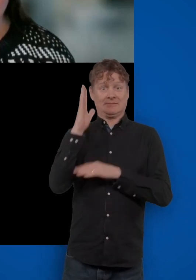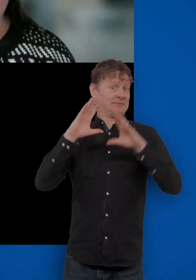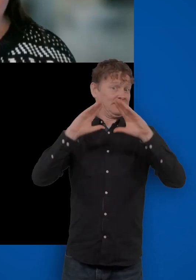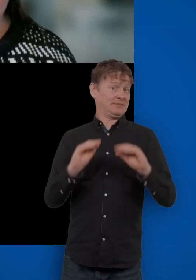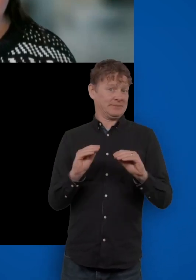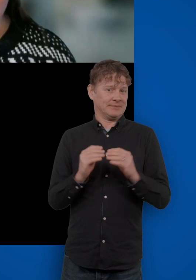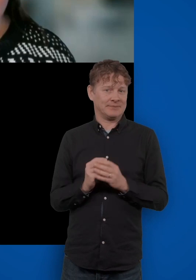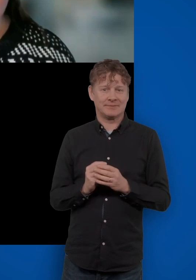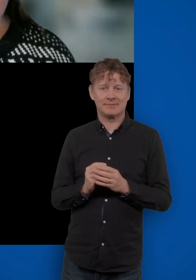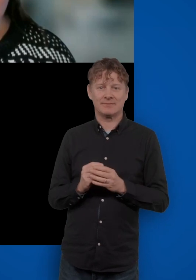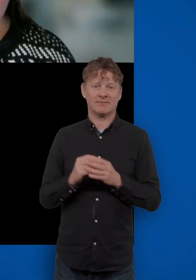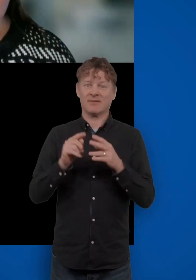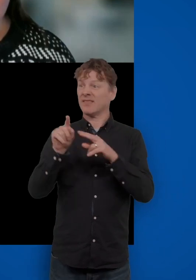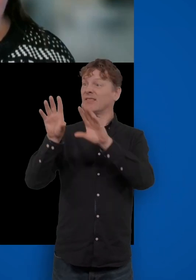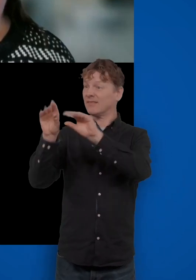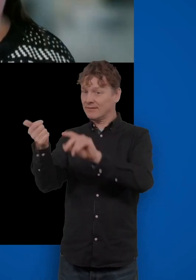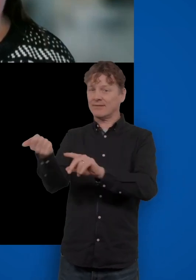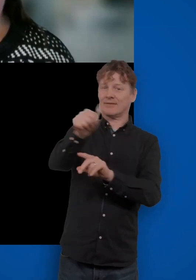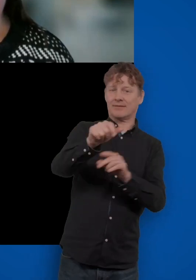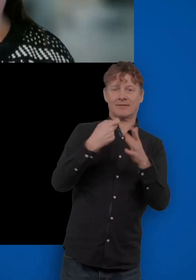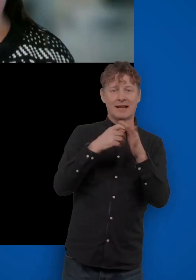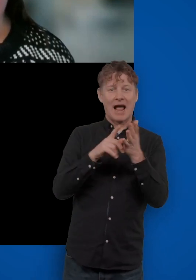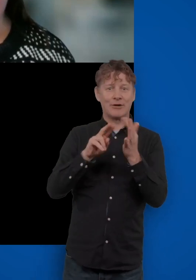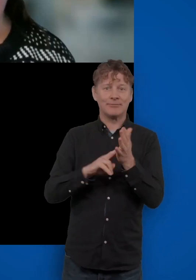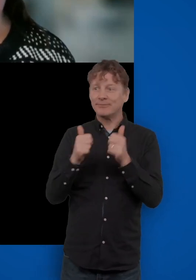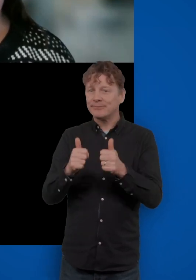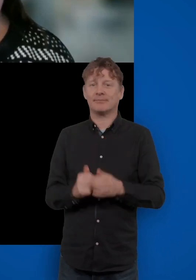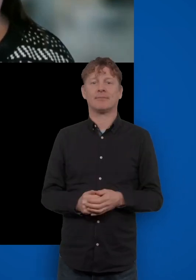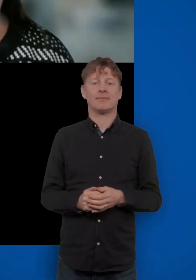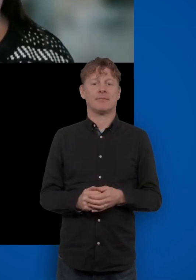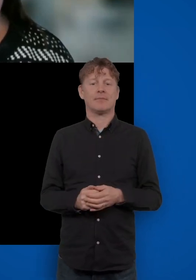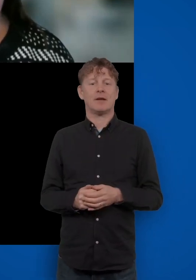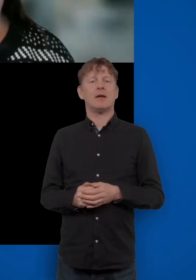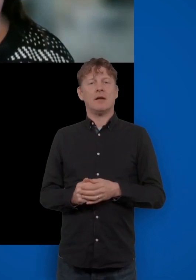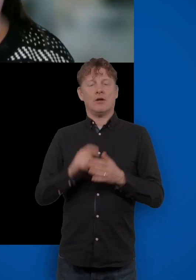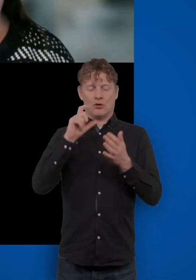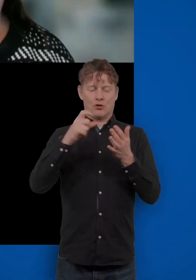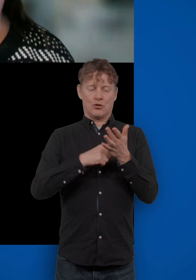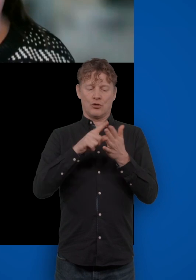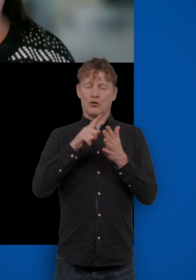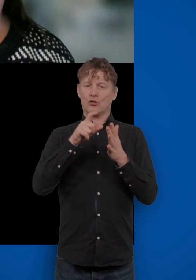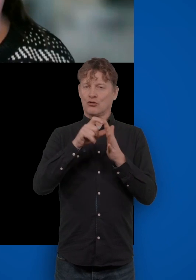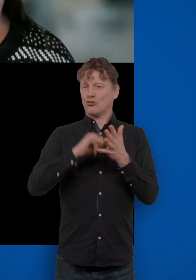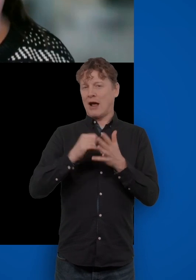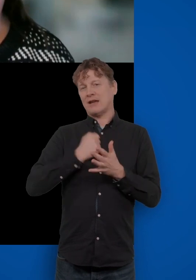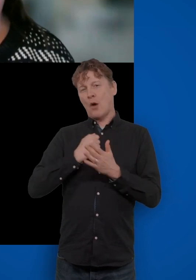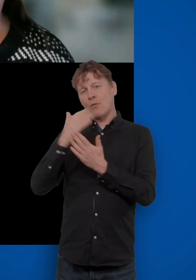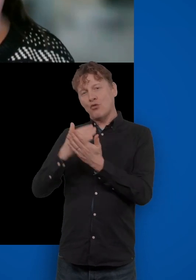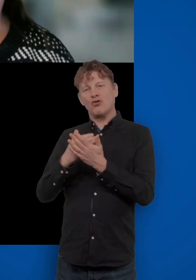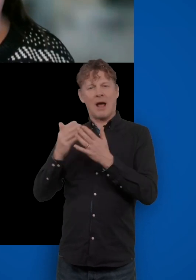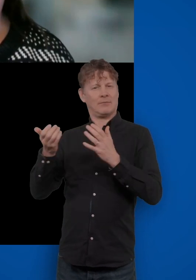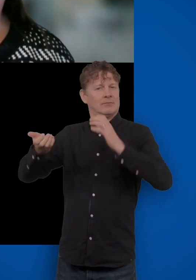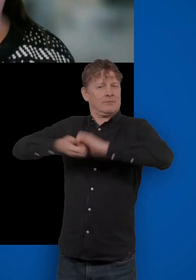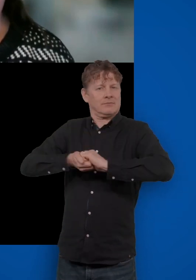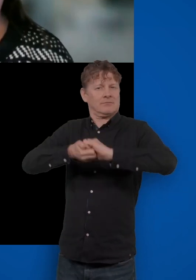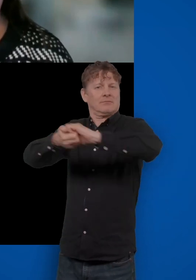recent panelist, and then we'll hop over to you, Karen. So, CREDS was a program or a